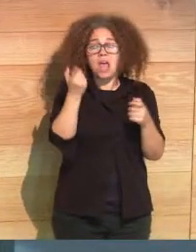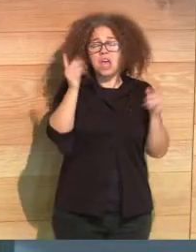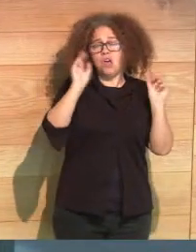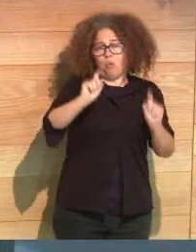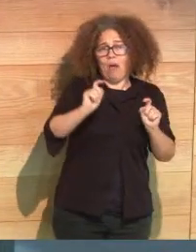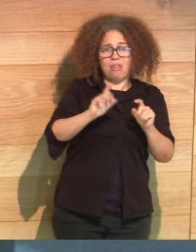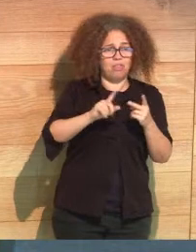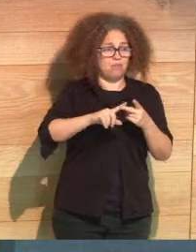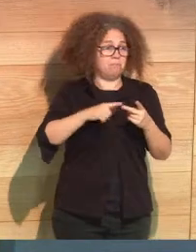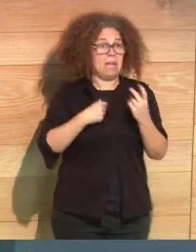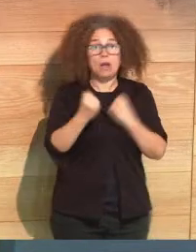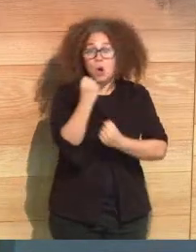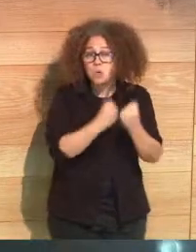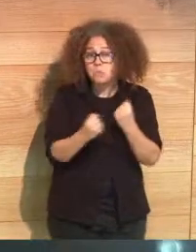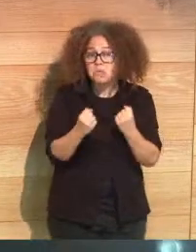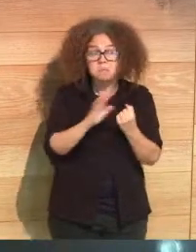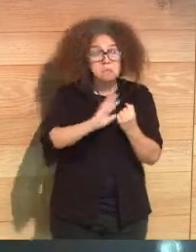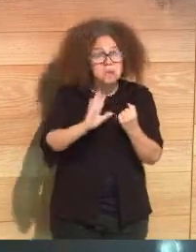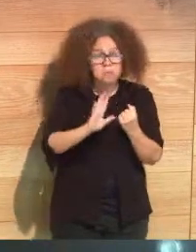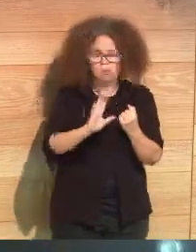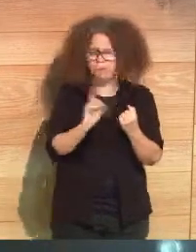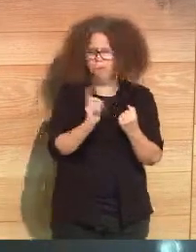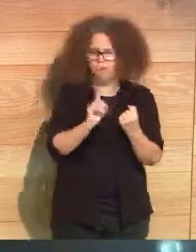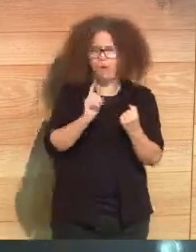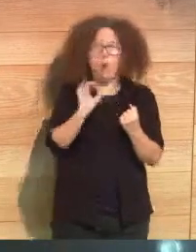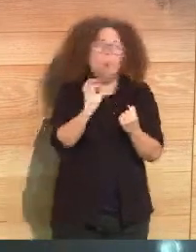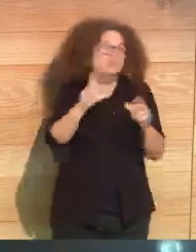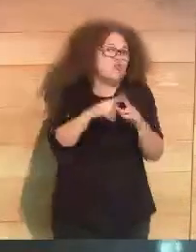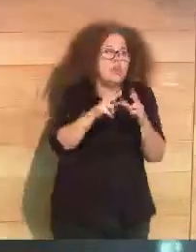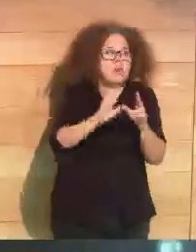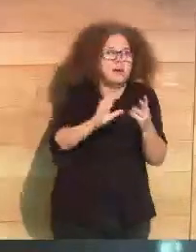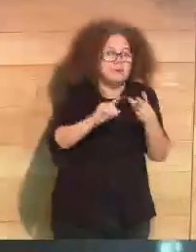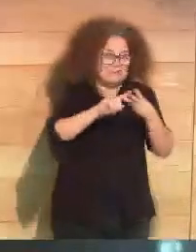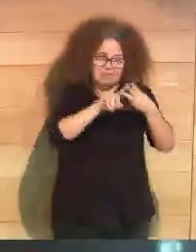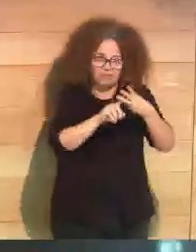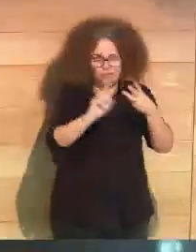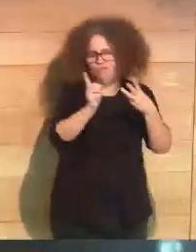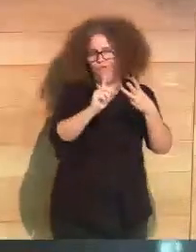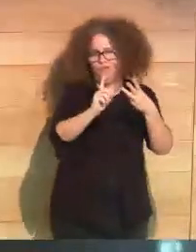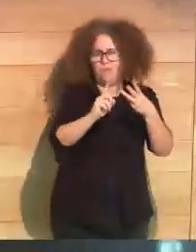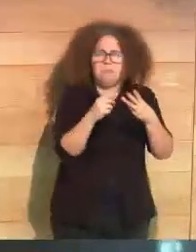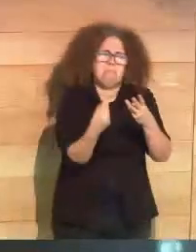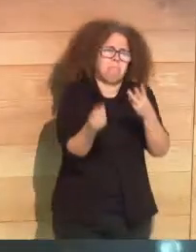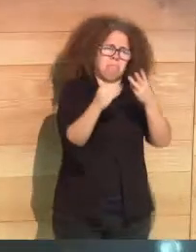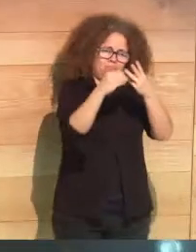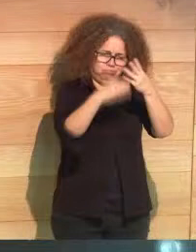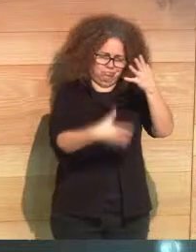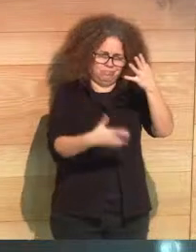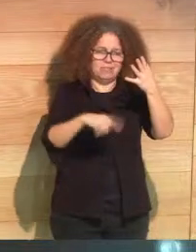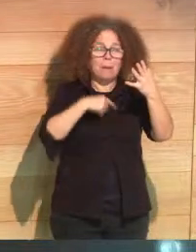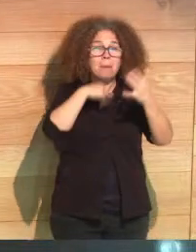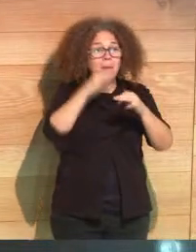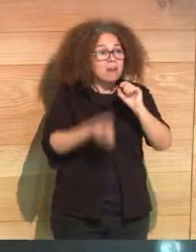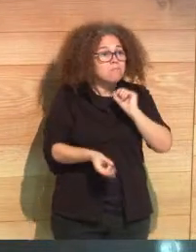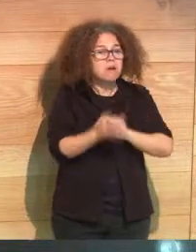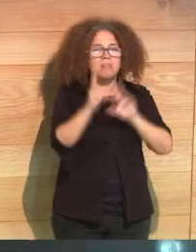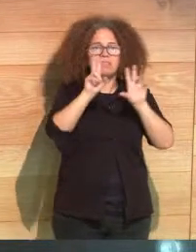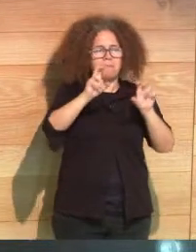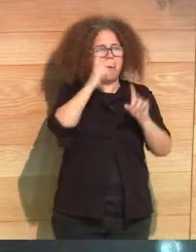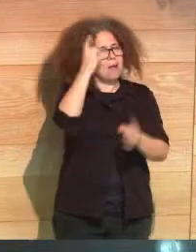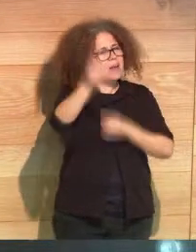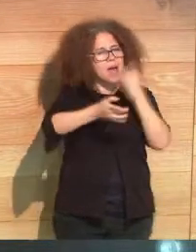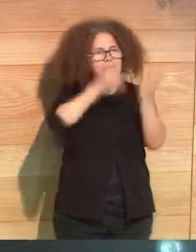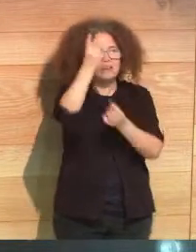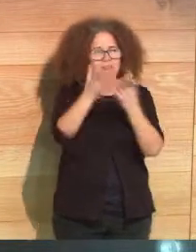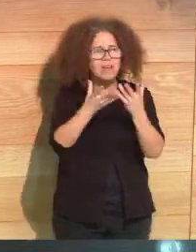field of education and economy, in the social field, but also great opportunities in the world